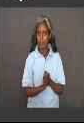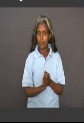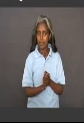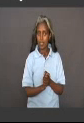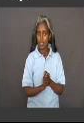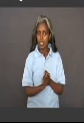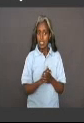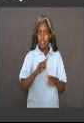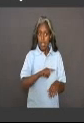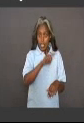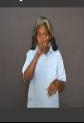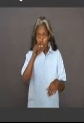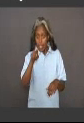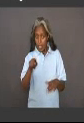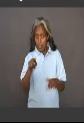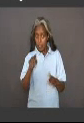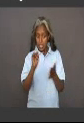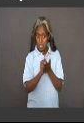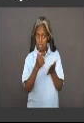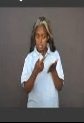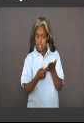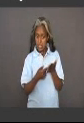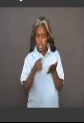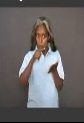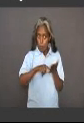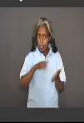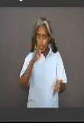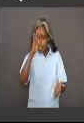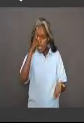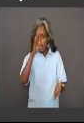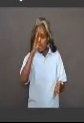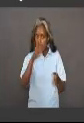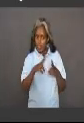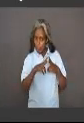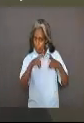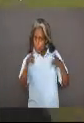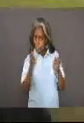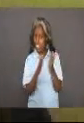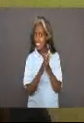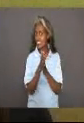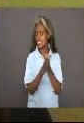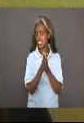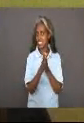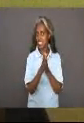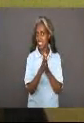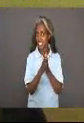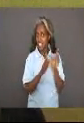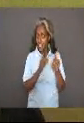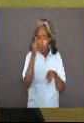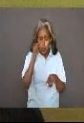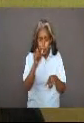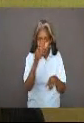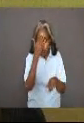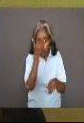The curve that these points create is very interesting. Do you know